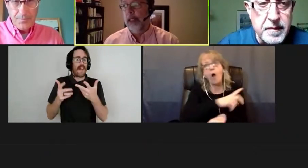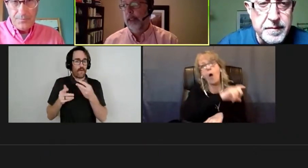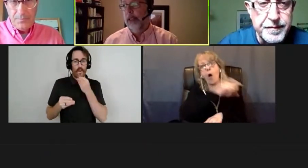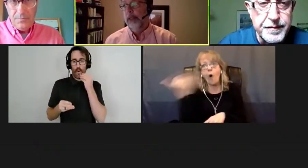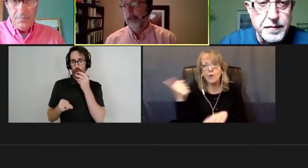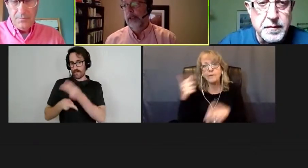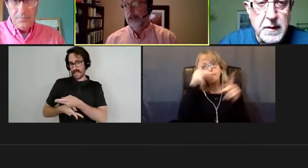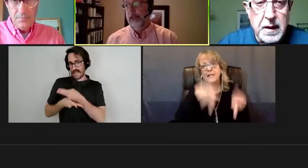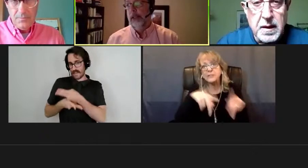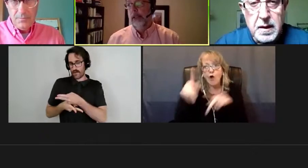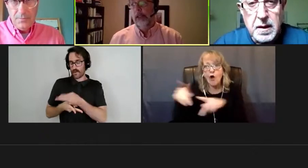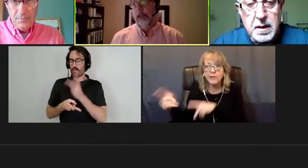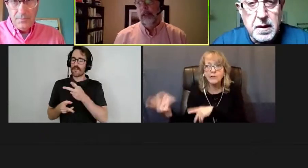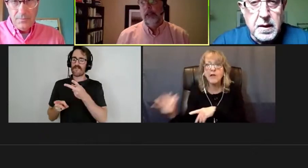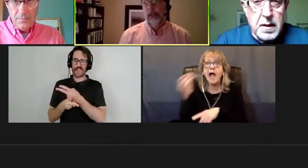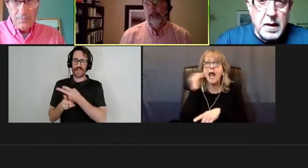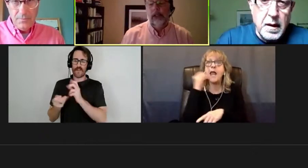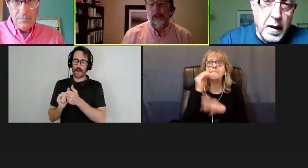basis.